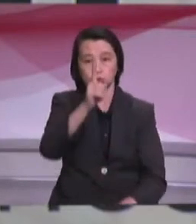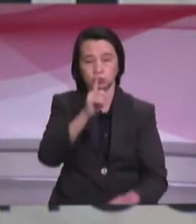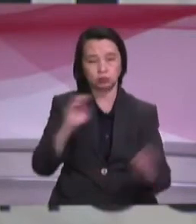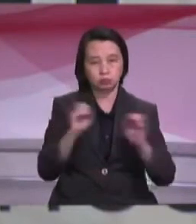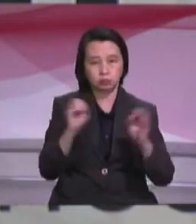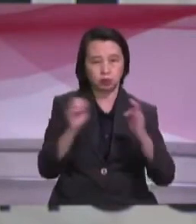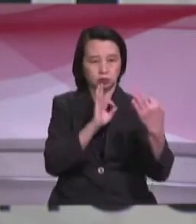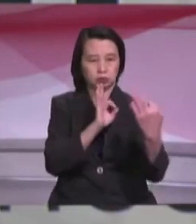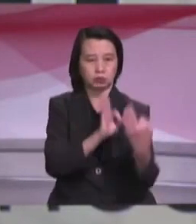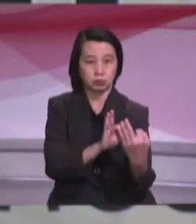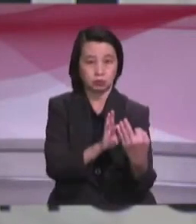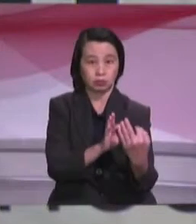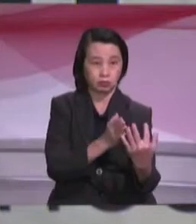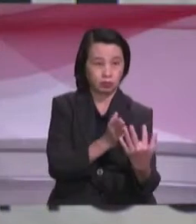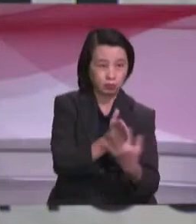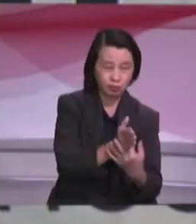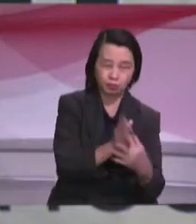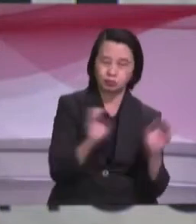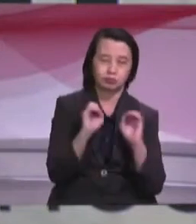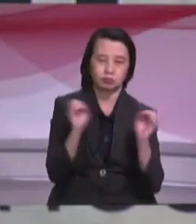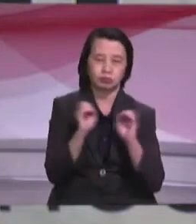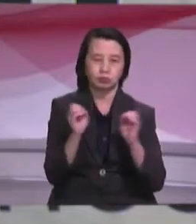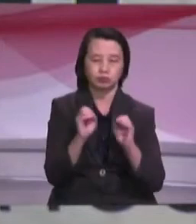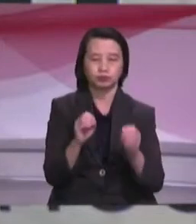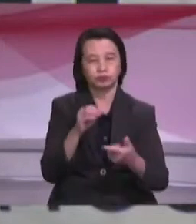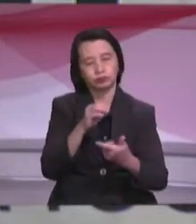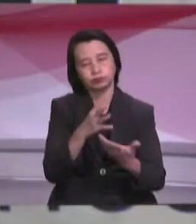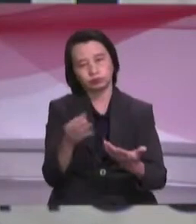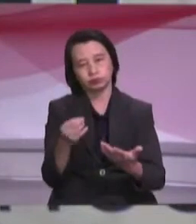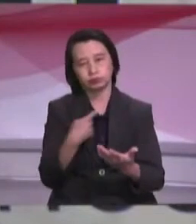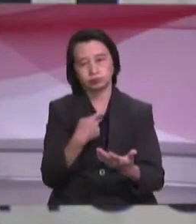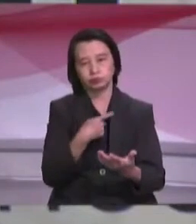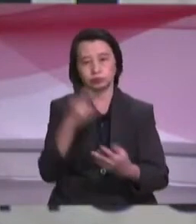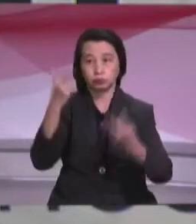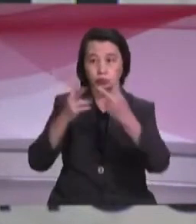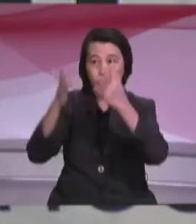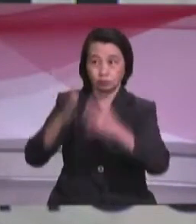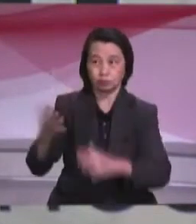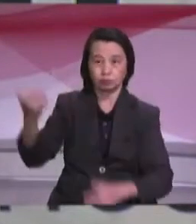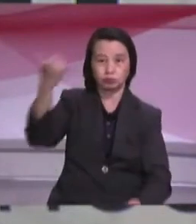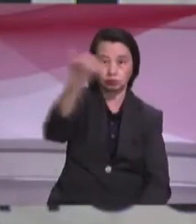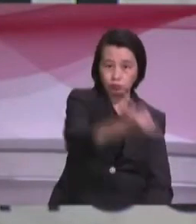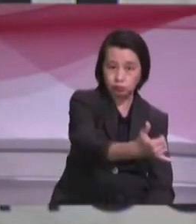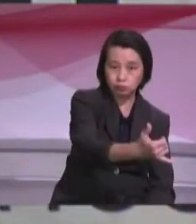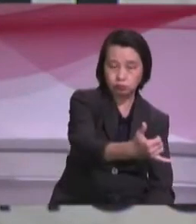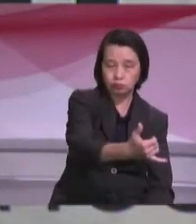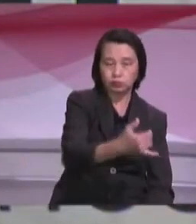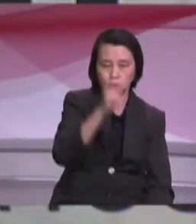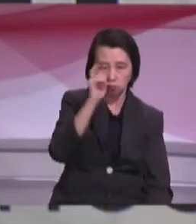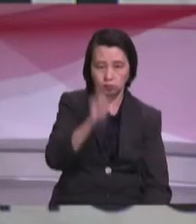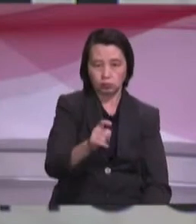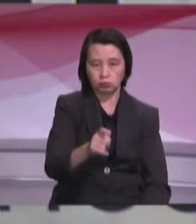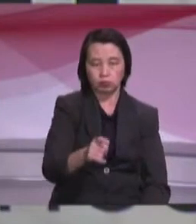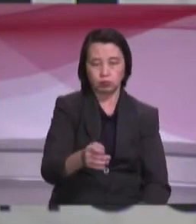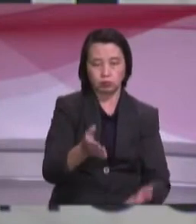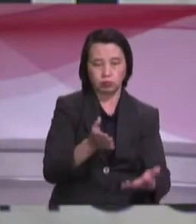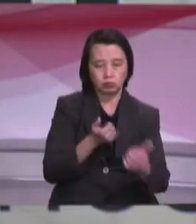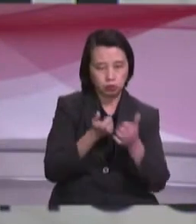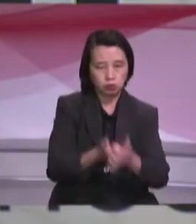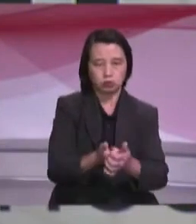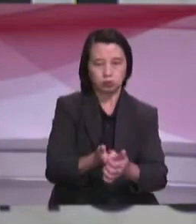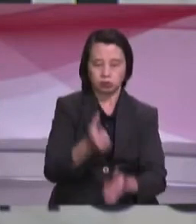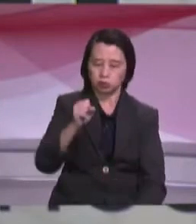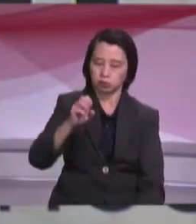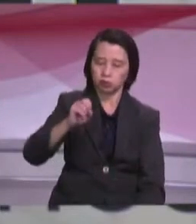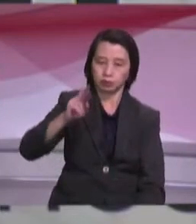no face-to-face engagement. You know, in terms of visitors coming in, and they have to comply to all SOPs